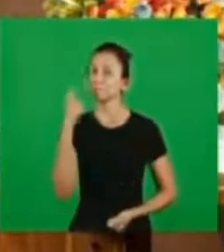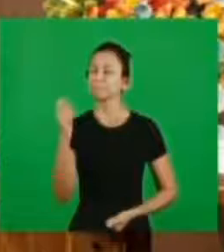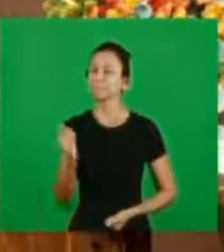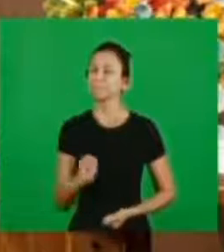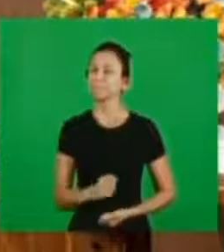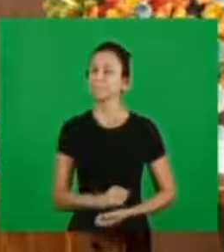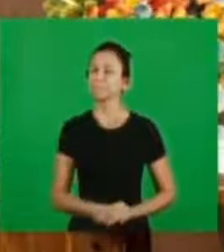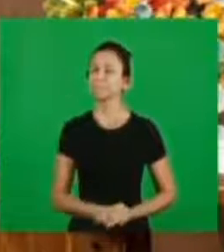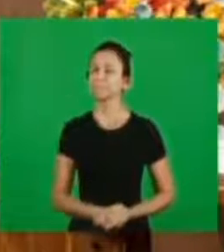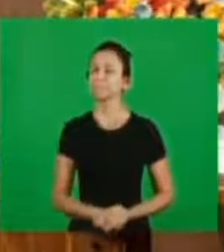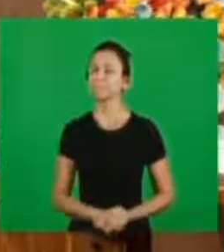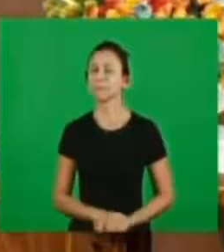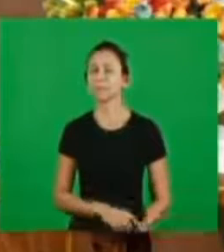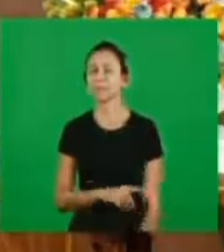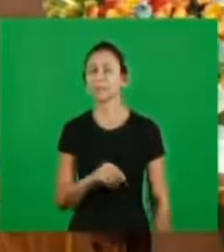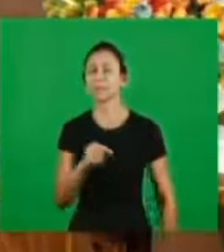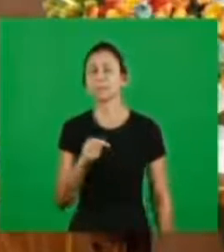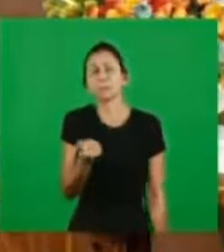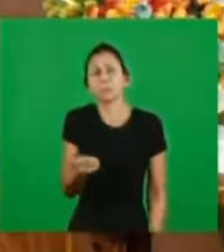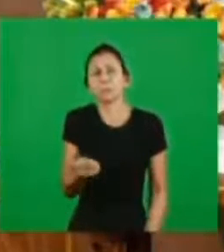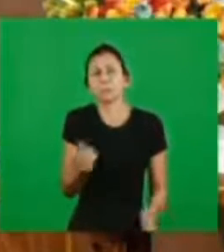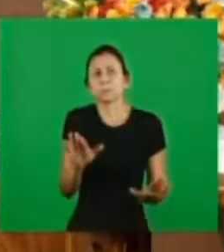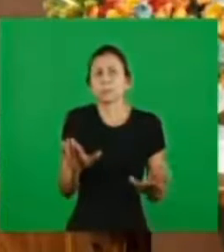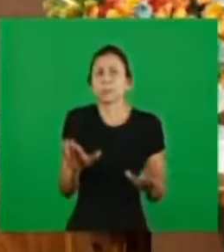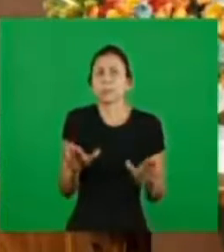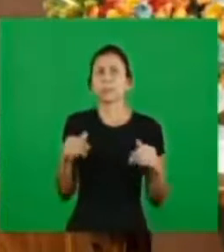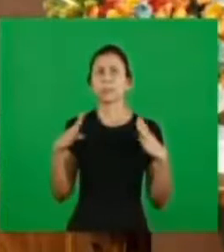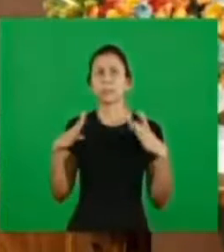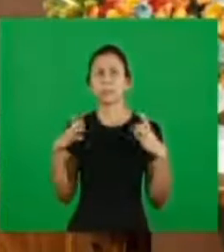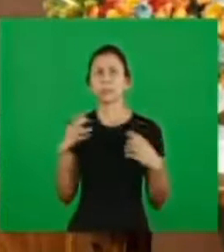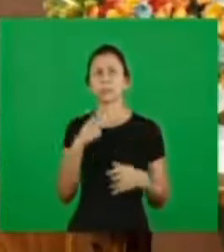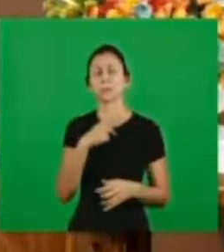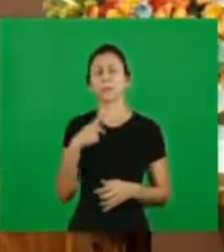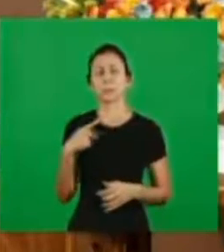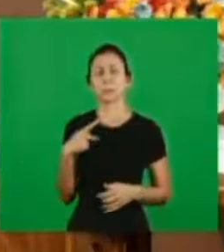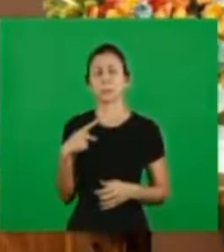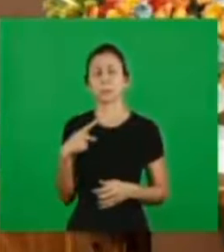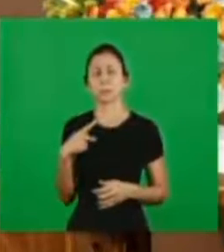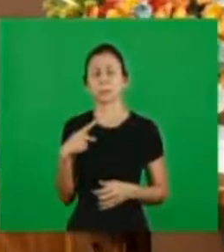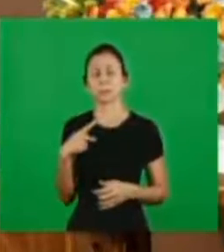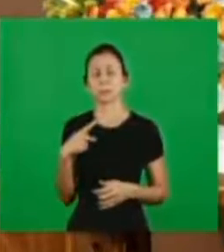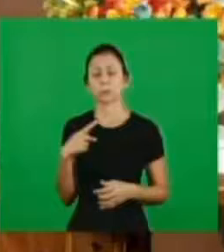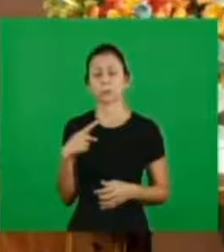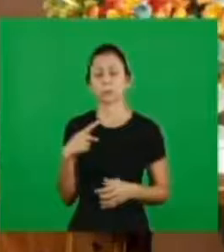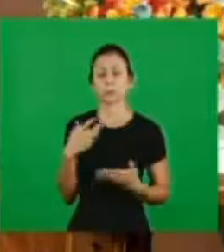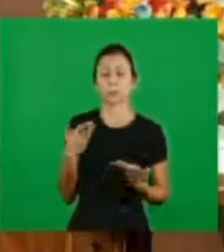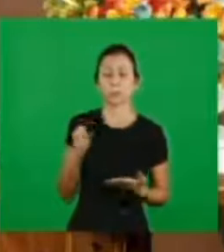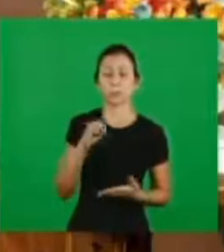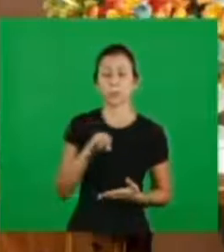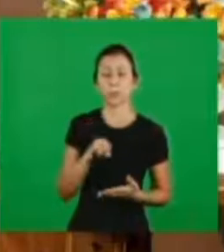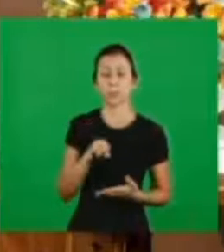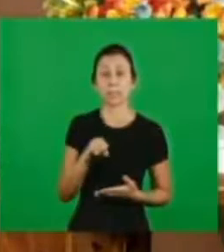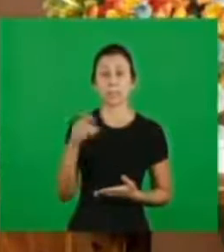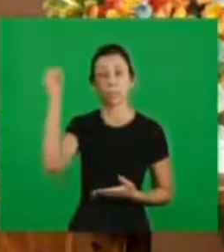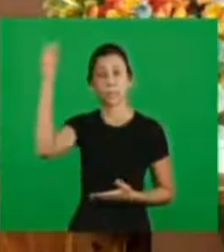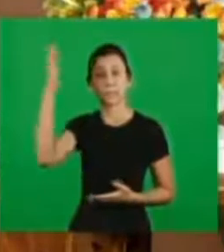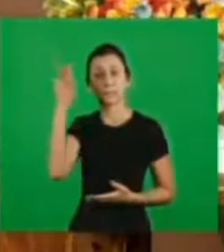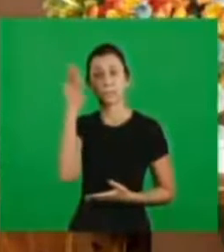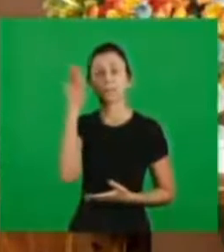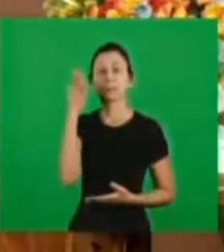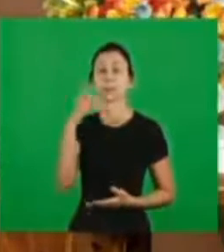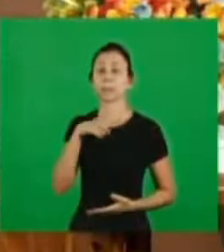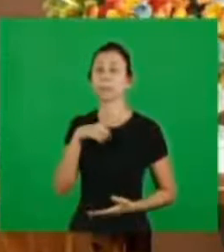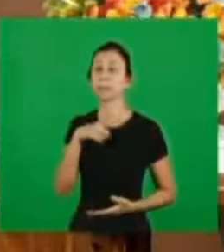My brother, it's very interesting. So the angel is a pastor. Hey, wait a minute. The angel is a pastor when he is